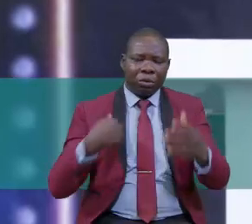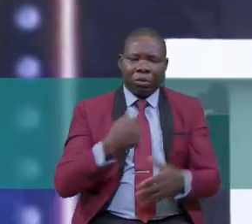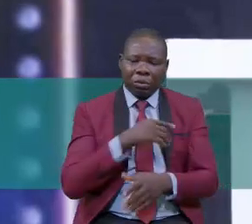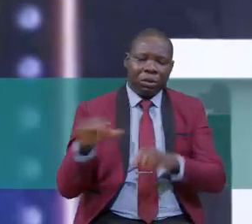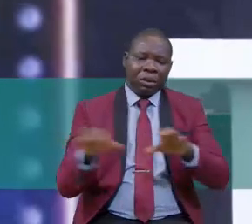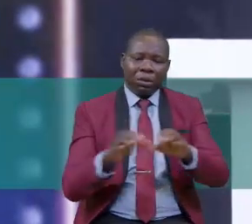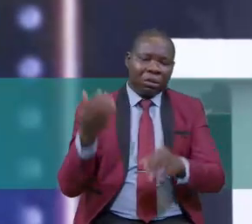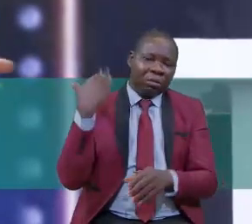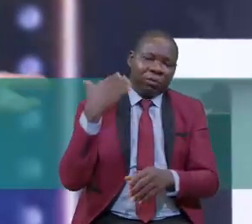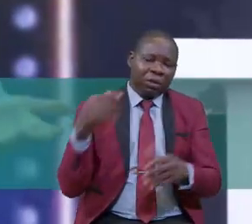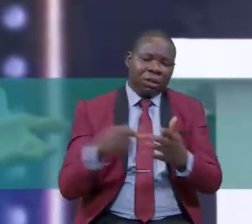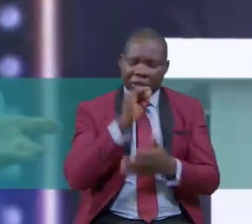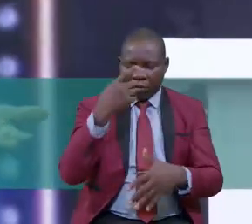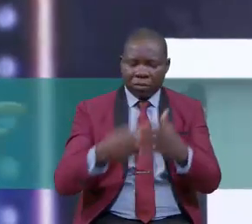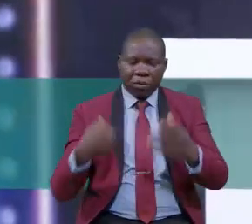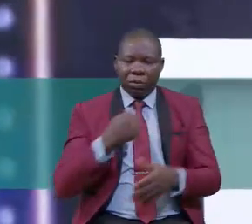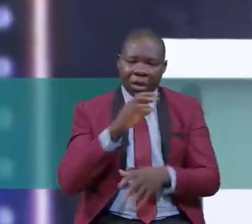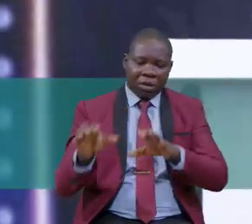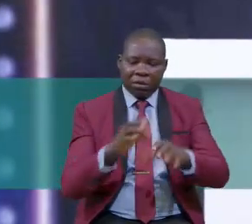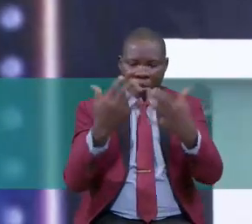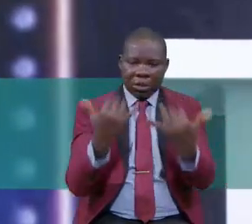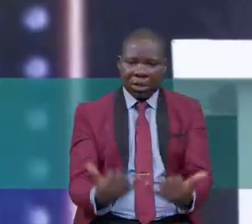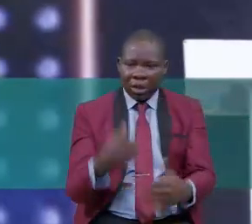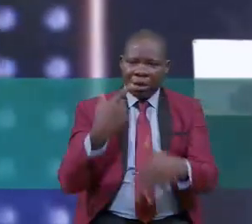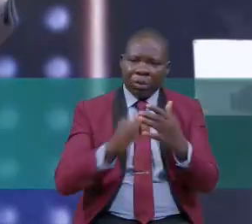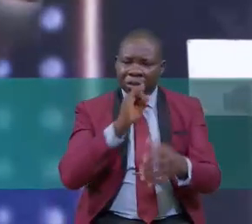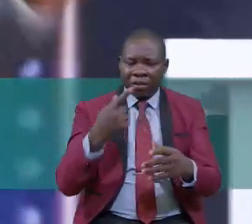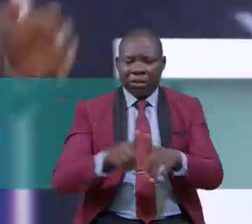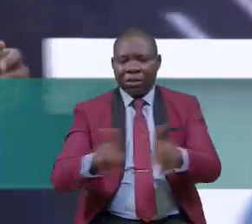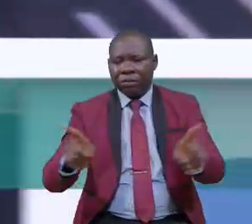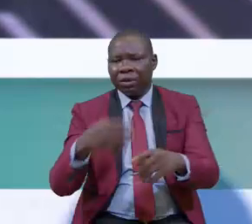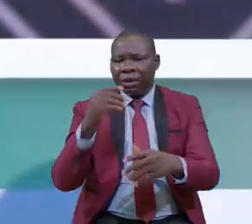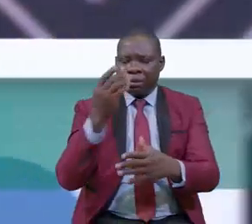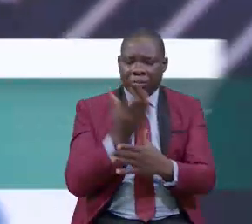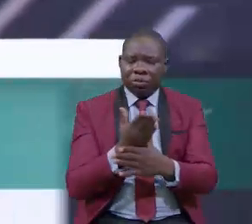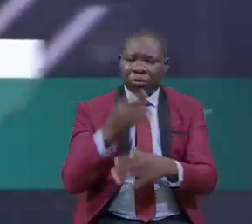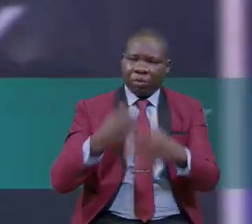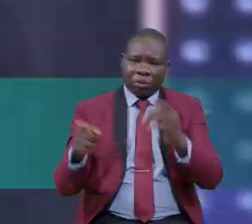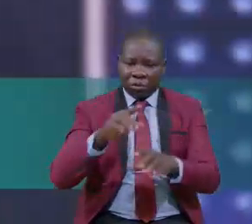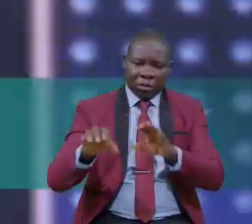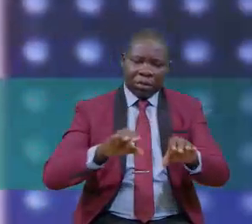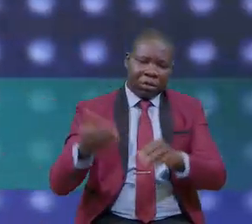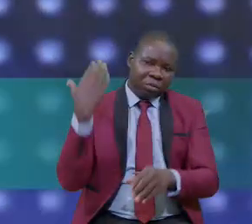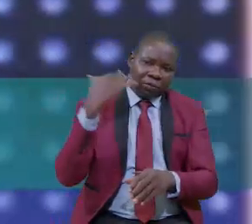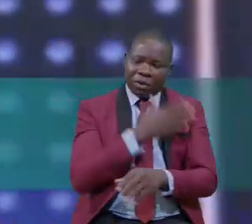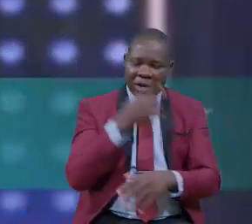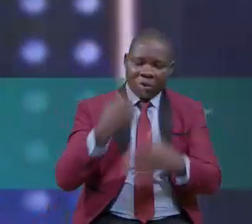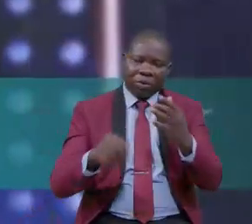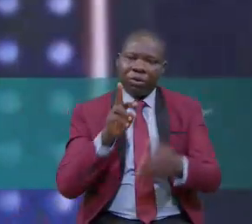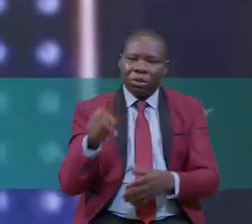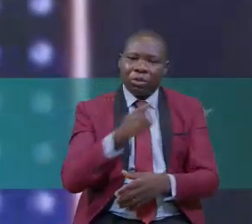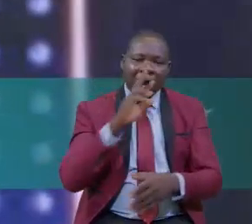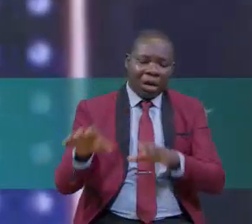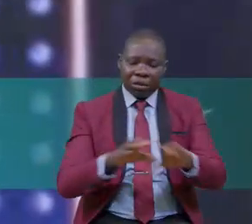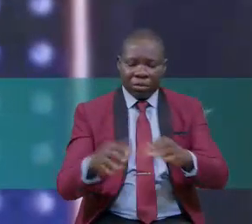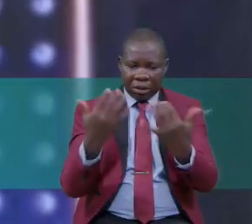doing now. What's the difference between what you're doing now and what you did before? Let there be a difference. Come higher. Come up.